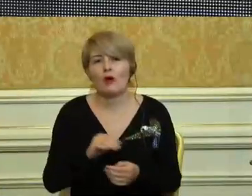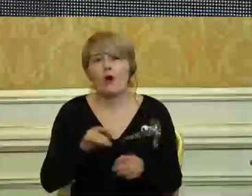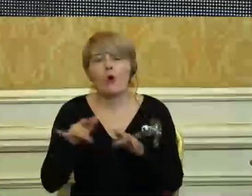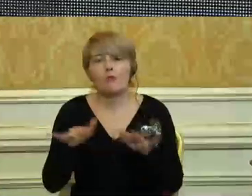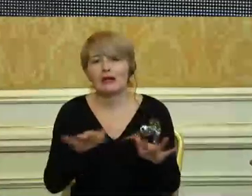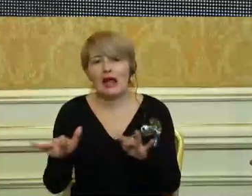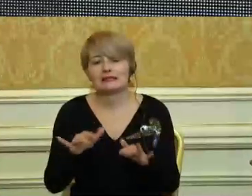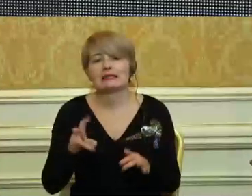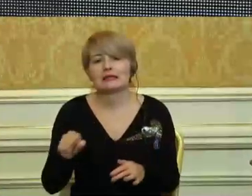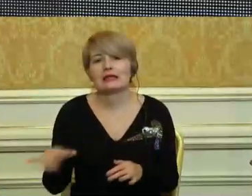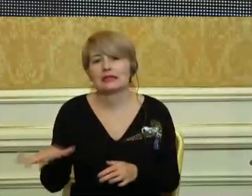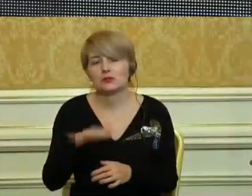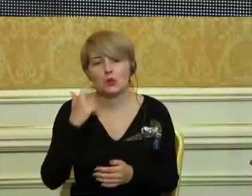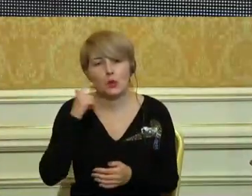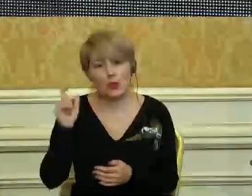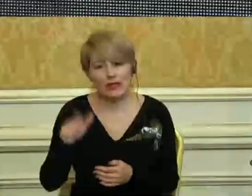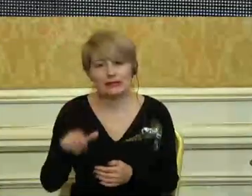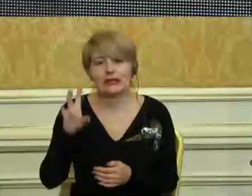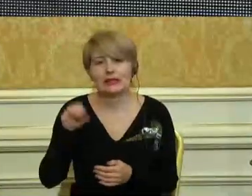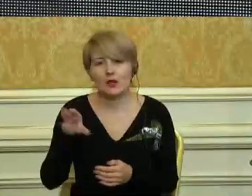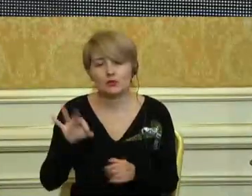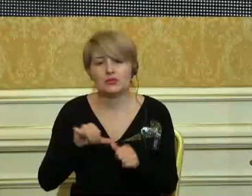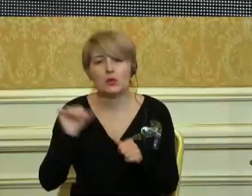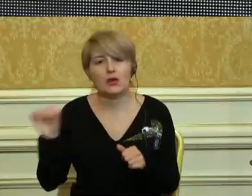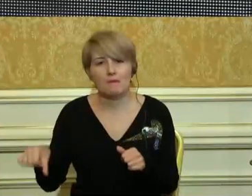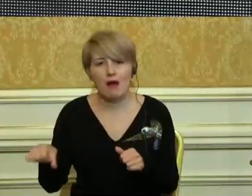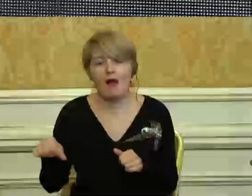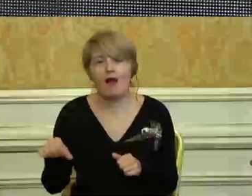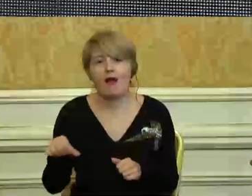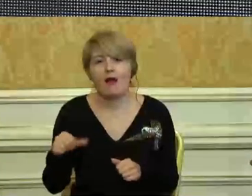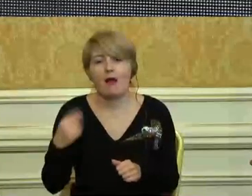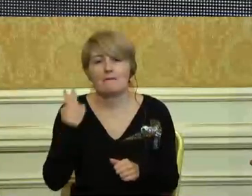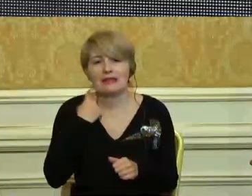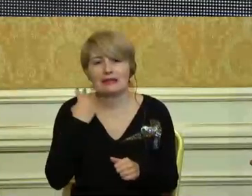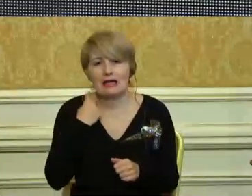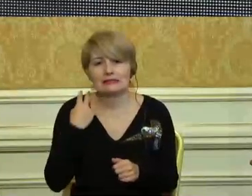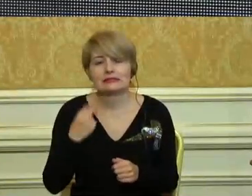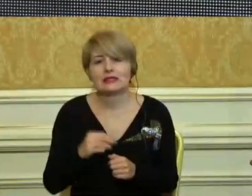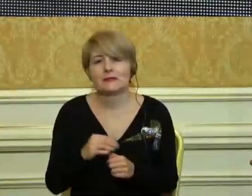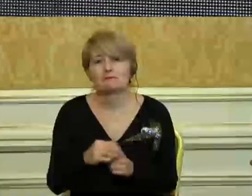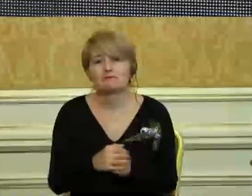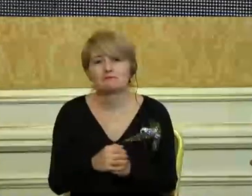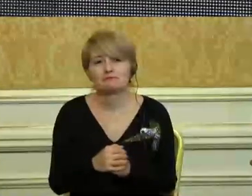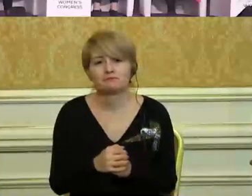Russia uses propaganda and disinformation to undermine governments across the world. These are examples